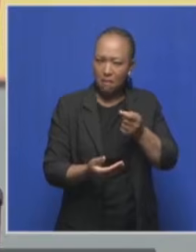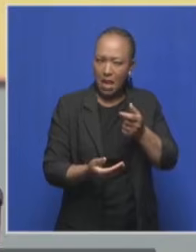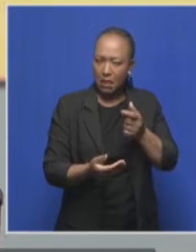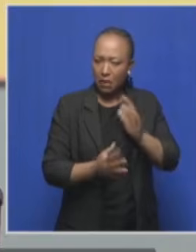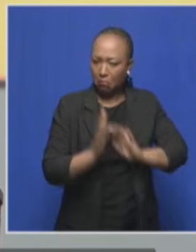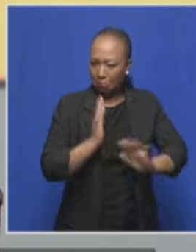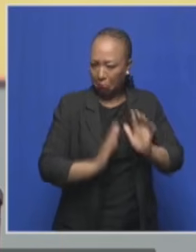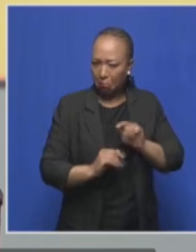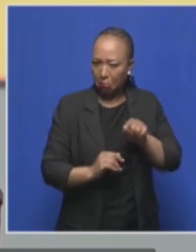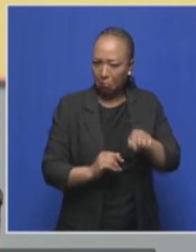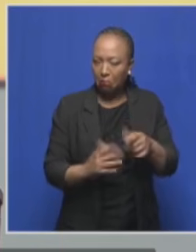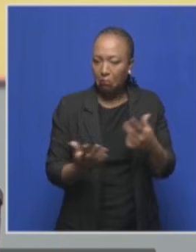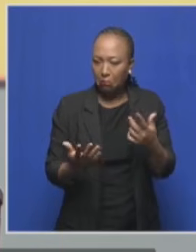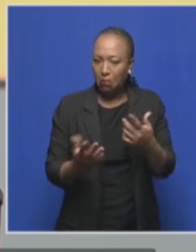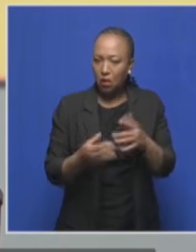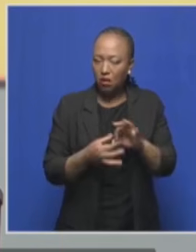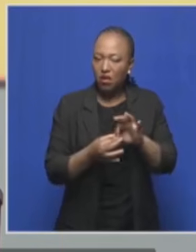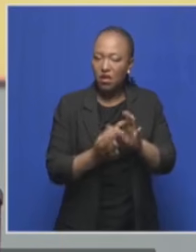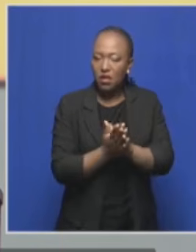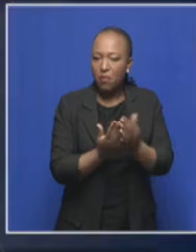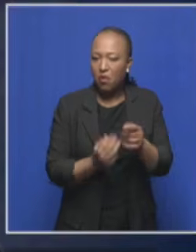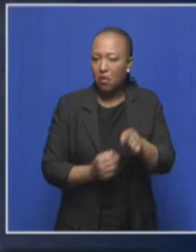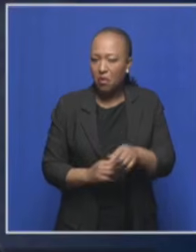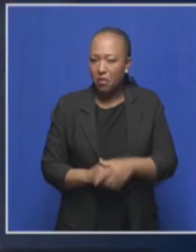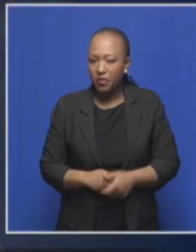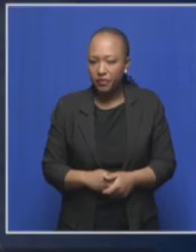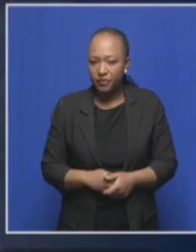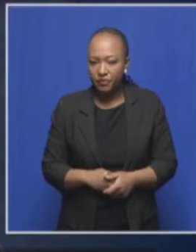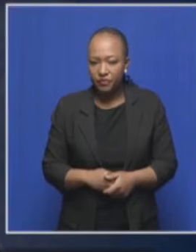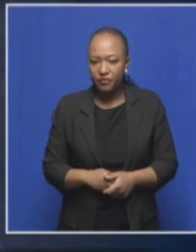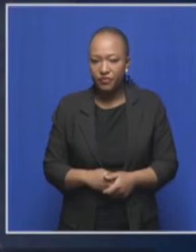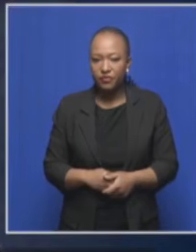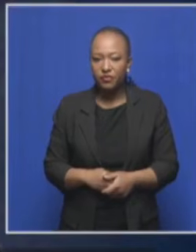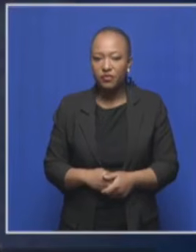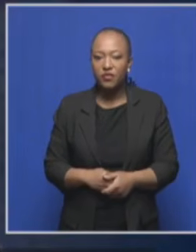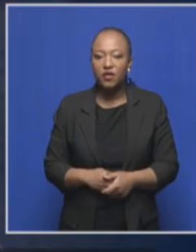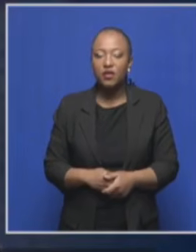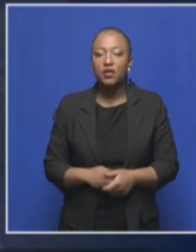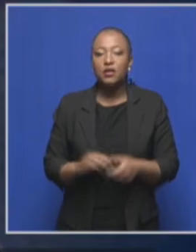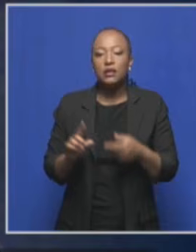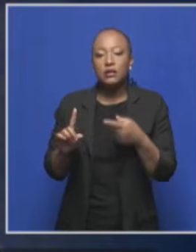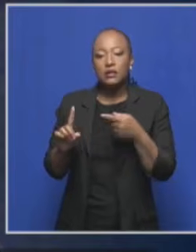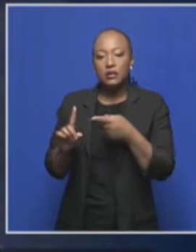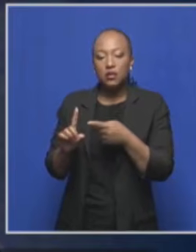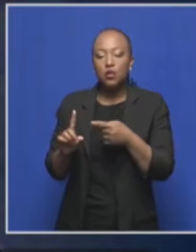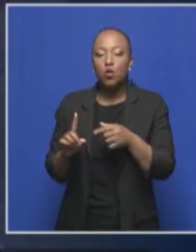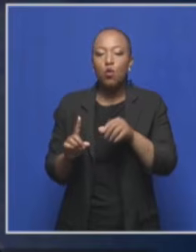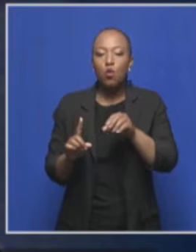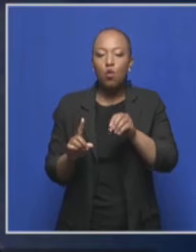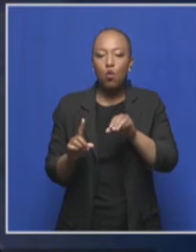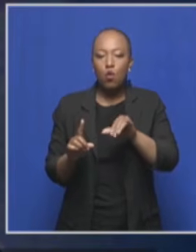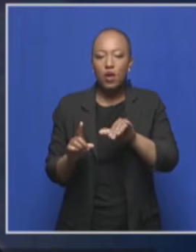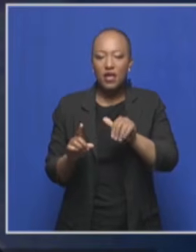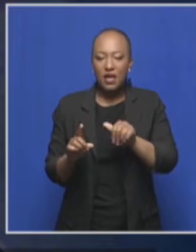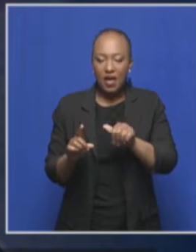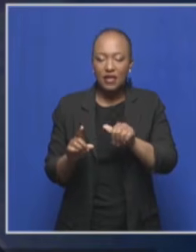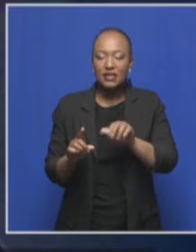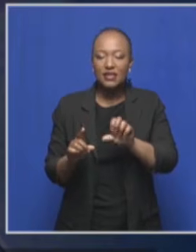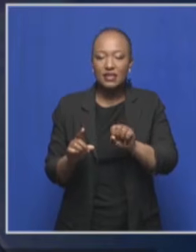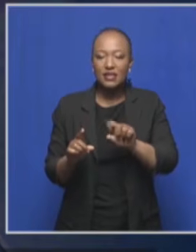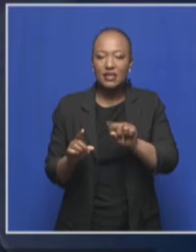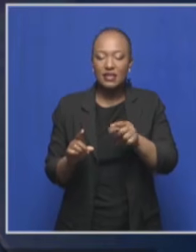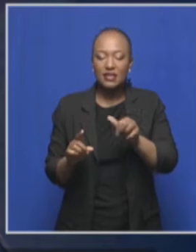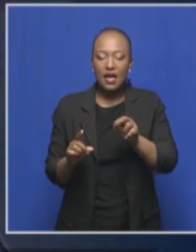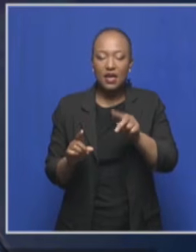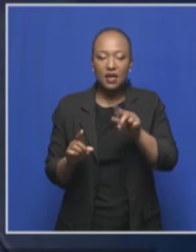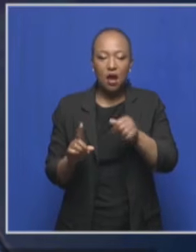perhaps in the dedication itself it comes through? Sure. Like I said, Uya's Tanda inspires me because she's such a strong character. But also we've got